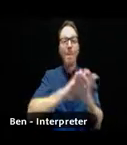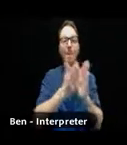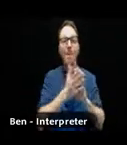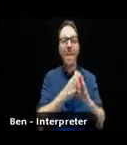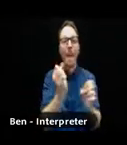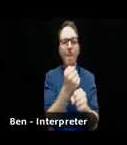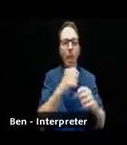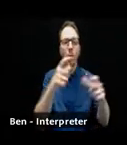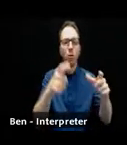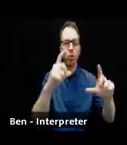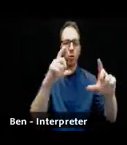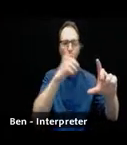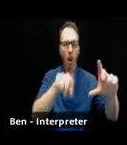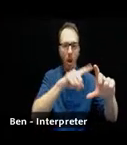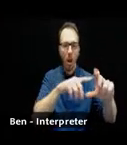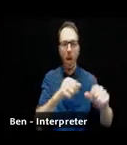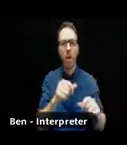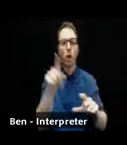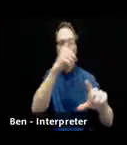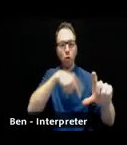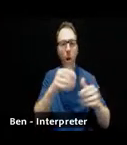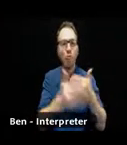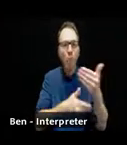people call it CIRCLE process.